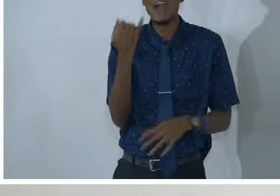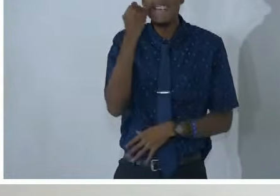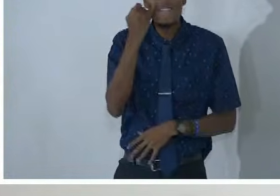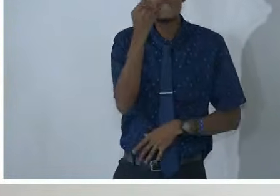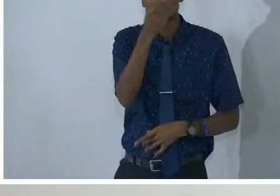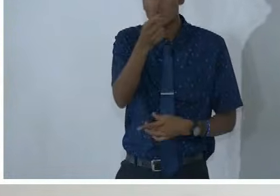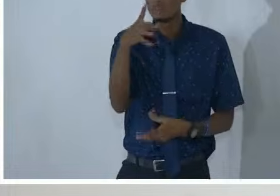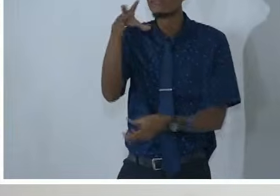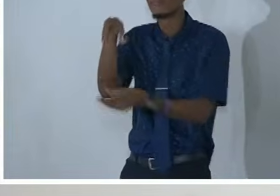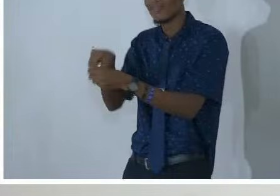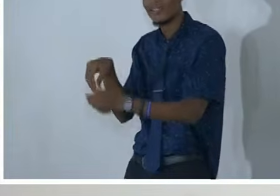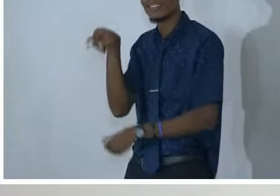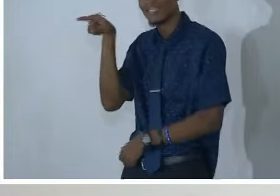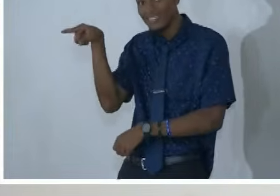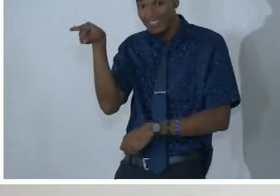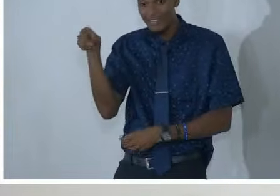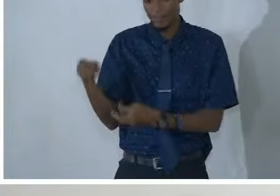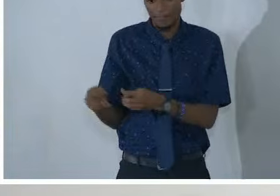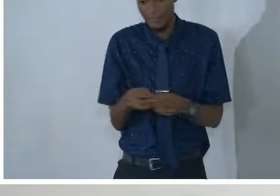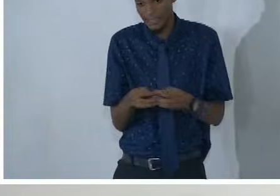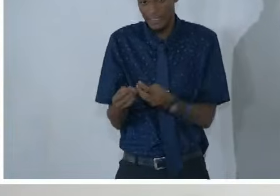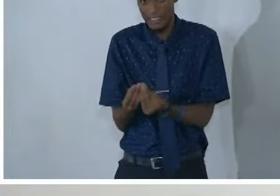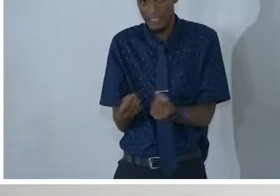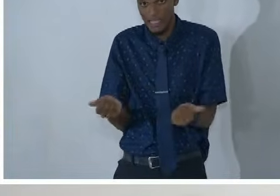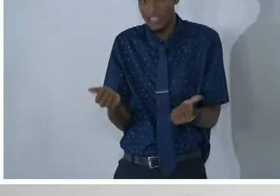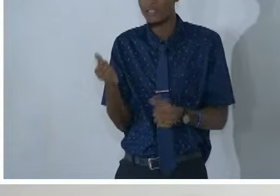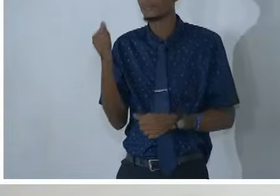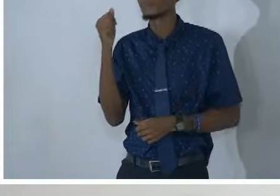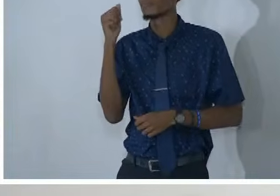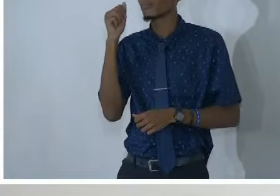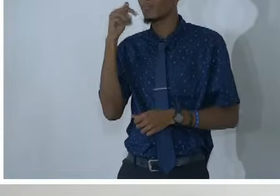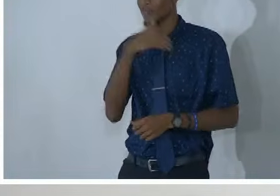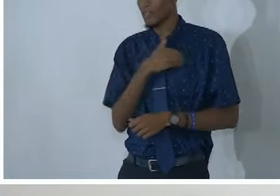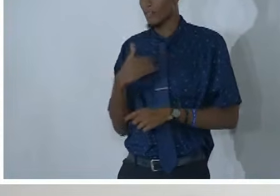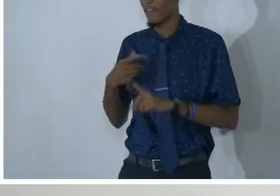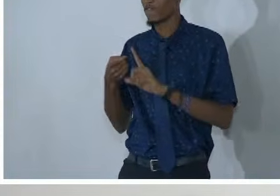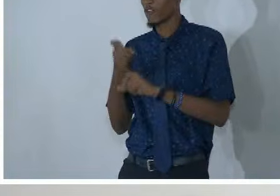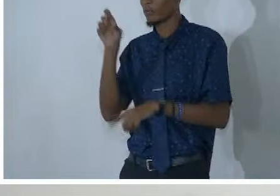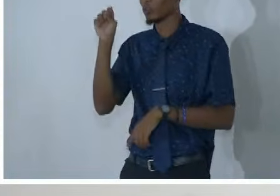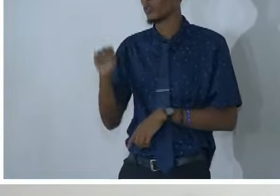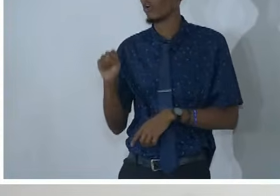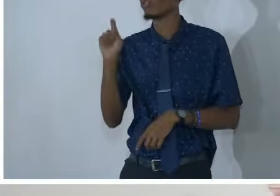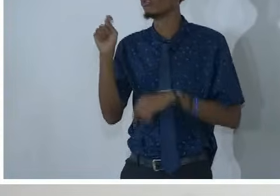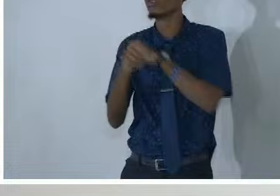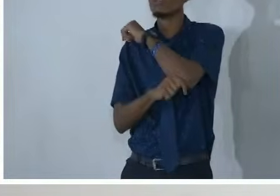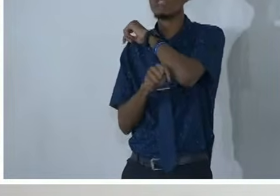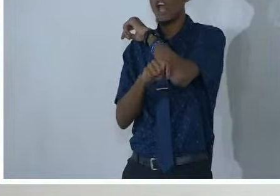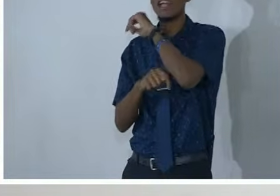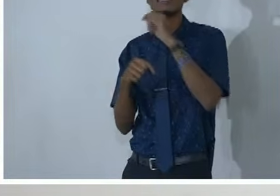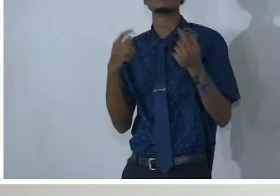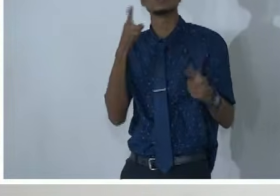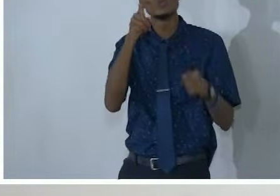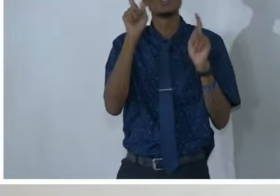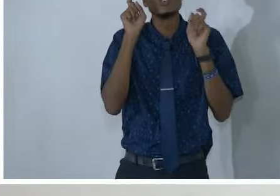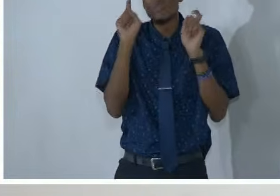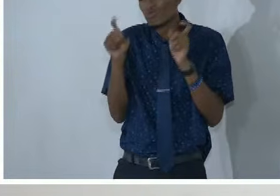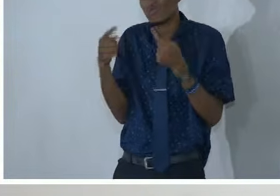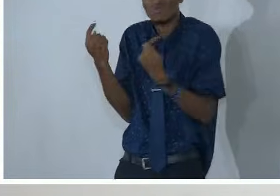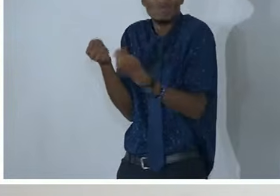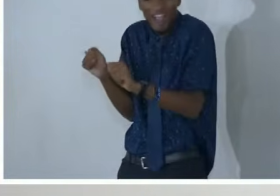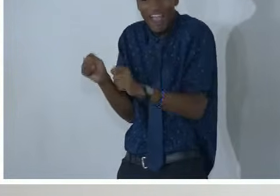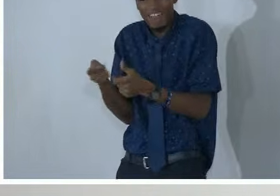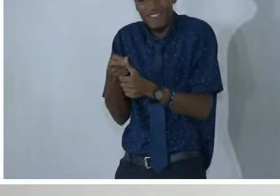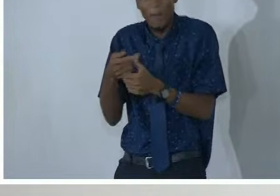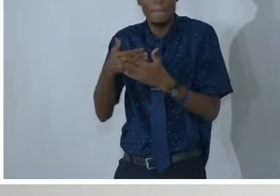you participate in mediation, and as the member from South Trelawney say, try it before you start an action in court. Because